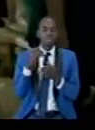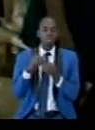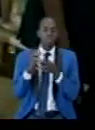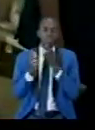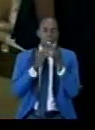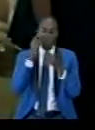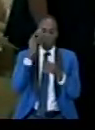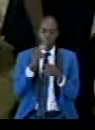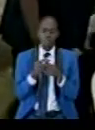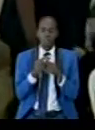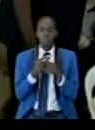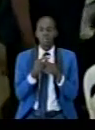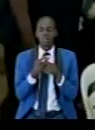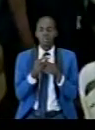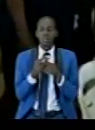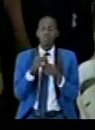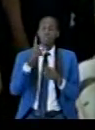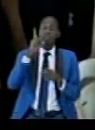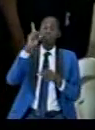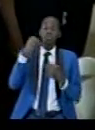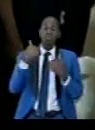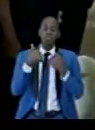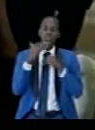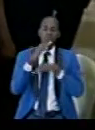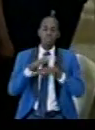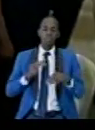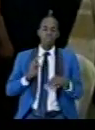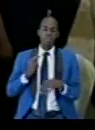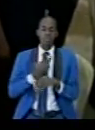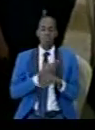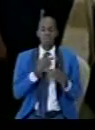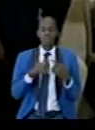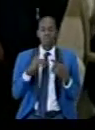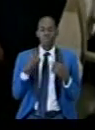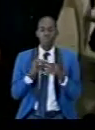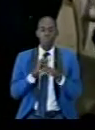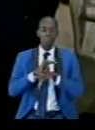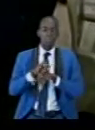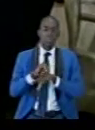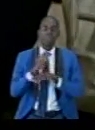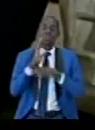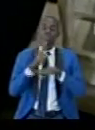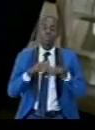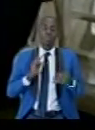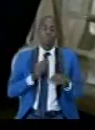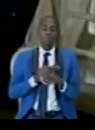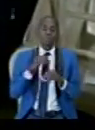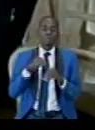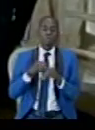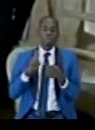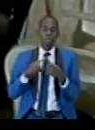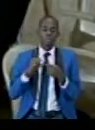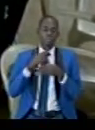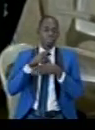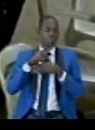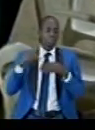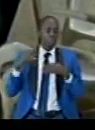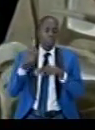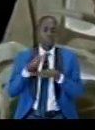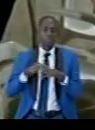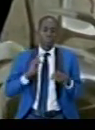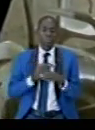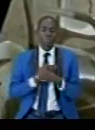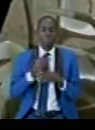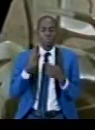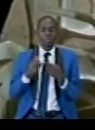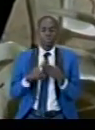name. You've called us to the ministry, called us to a profession, called us for the